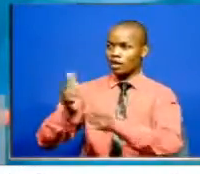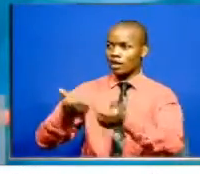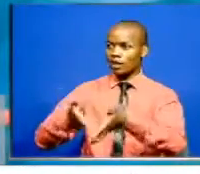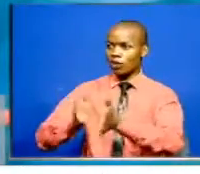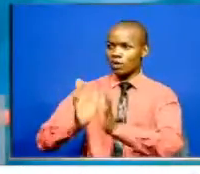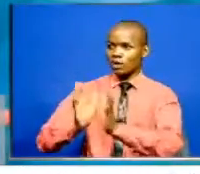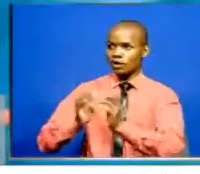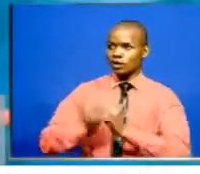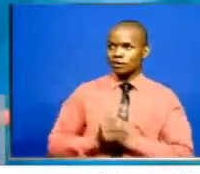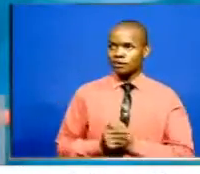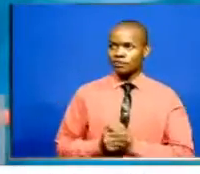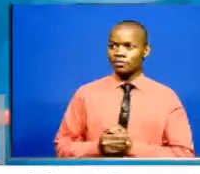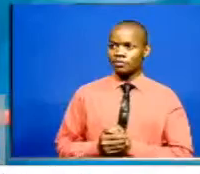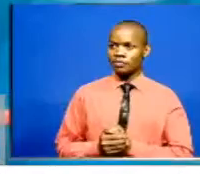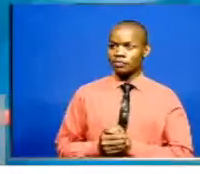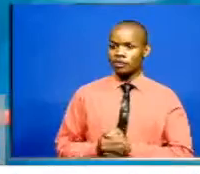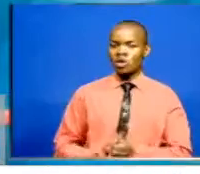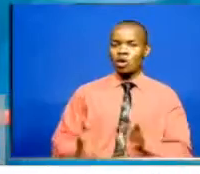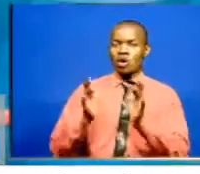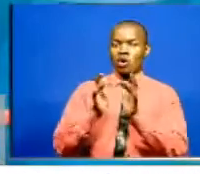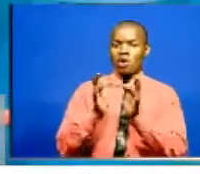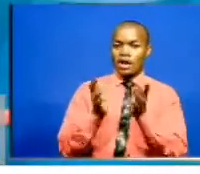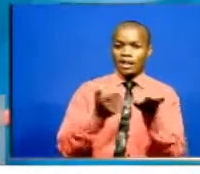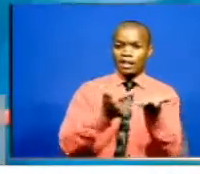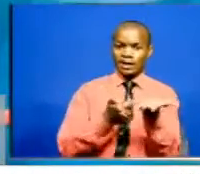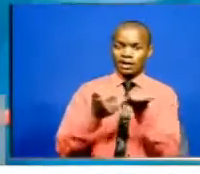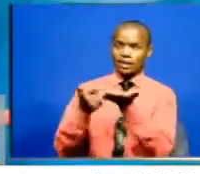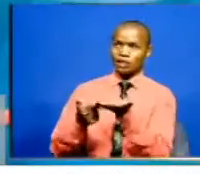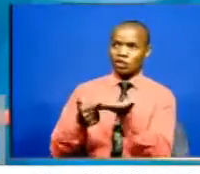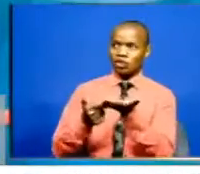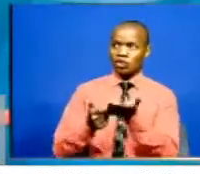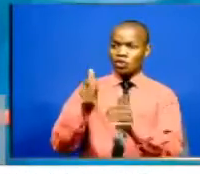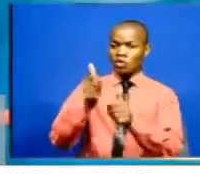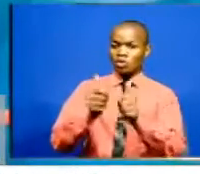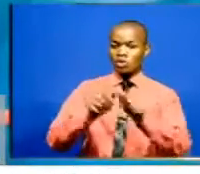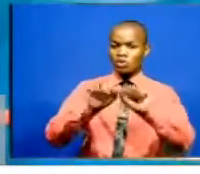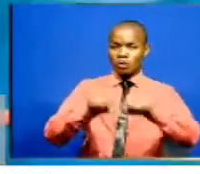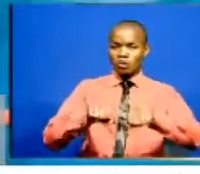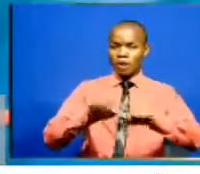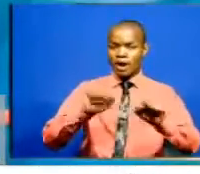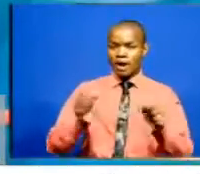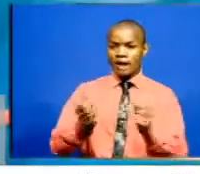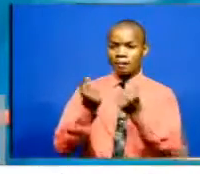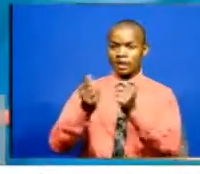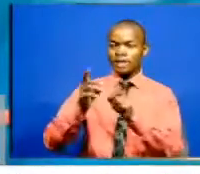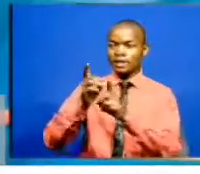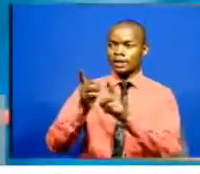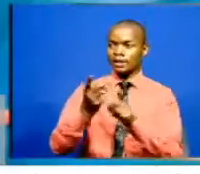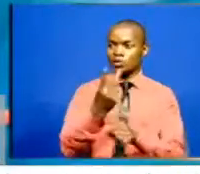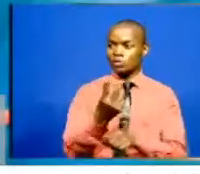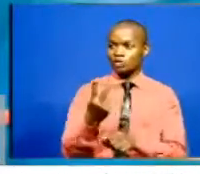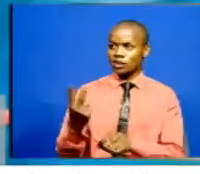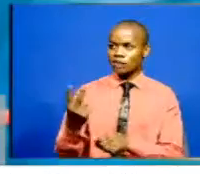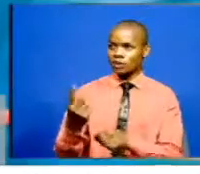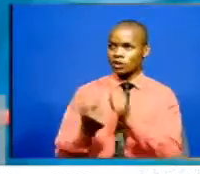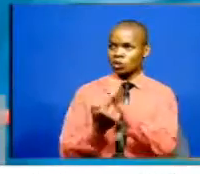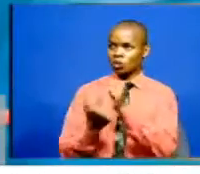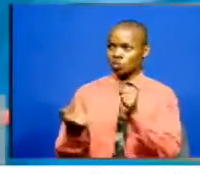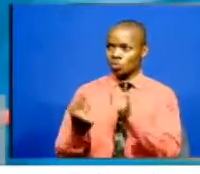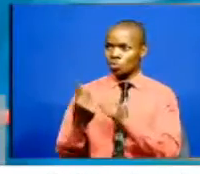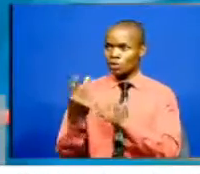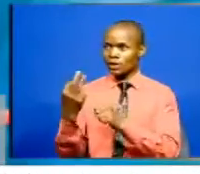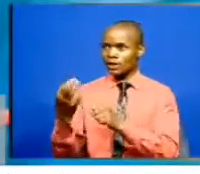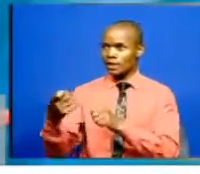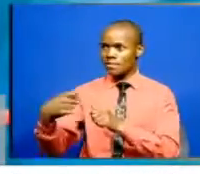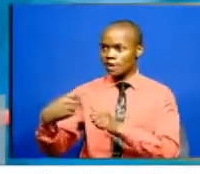An online session that will be held from 22nd to 23rd of February mm-hmm. will